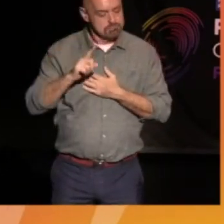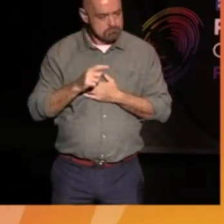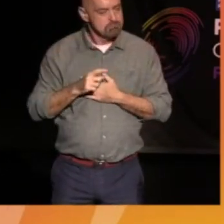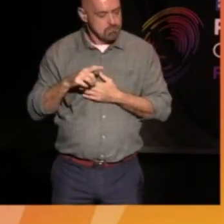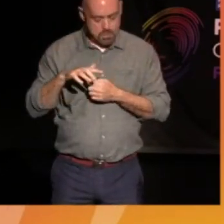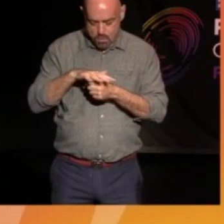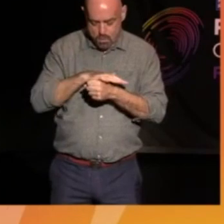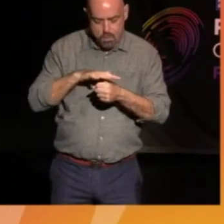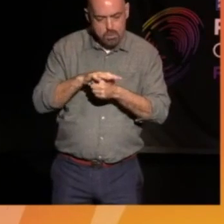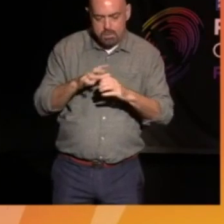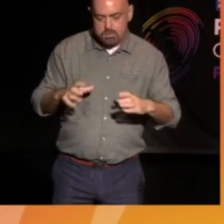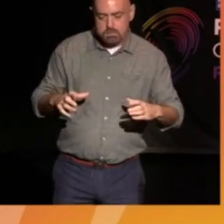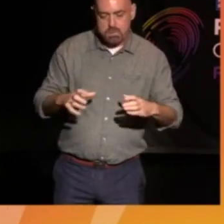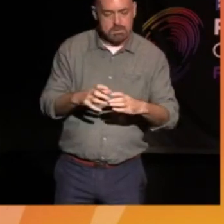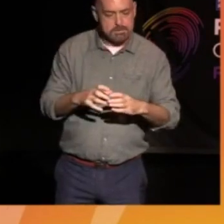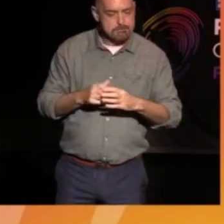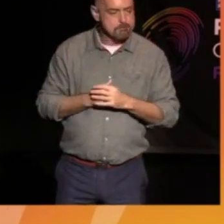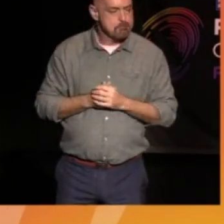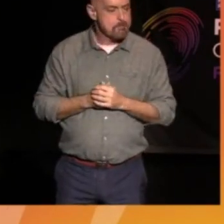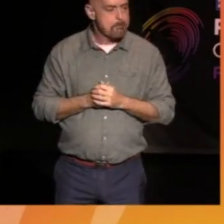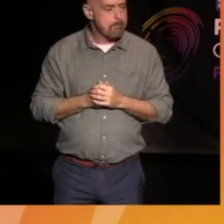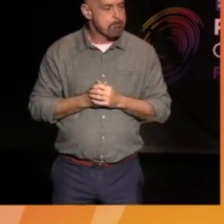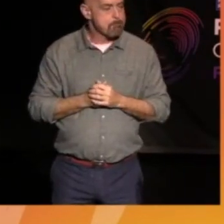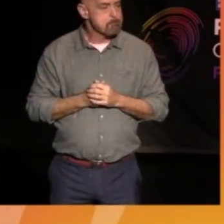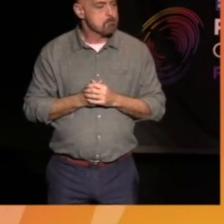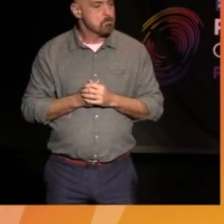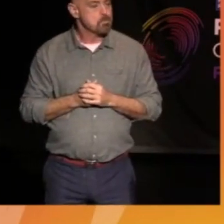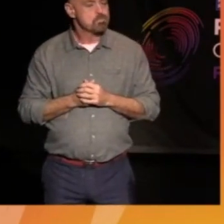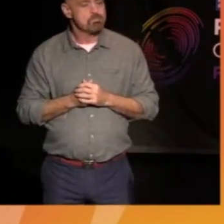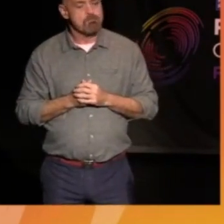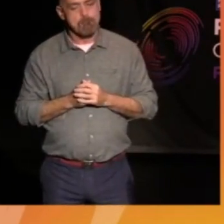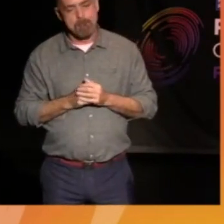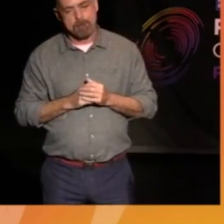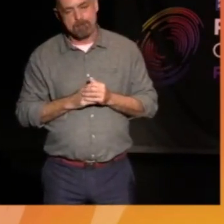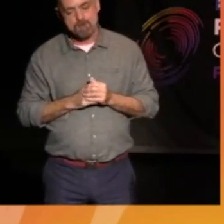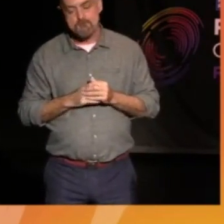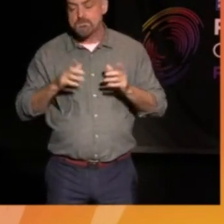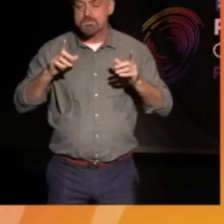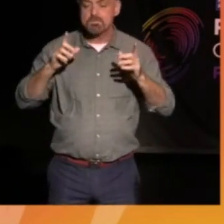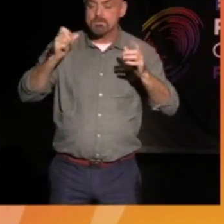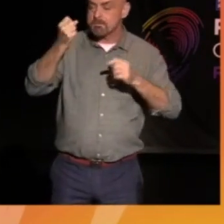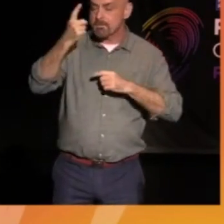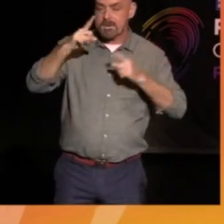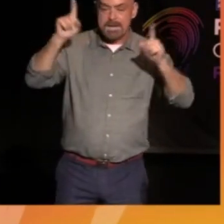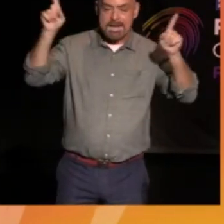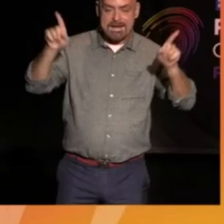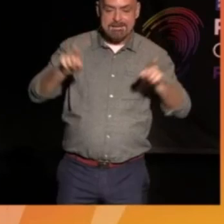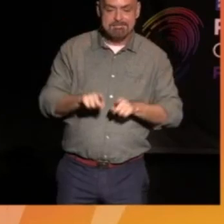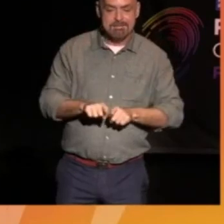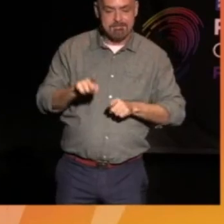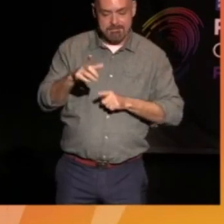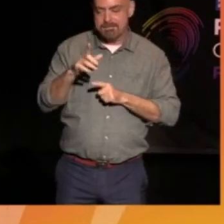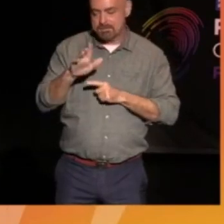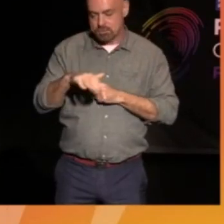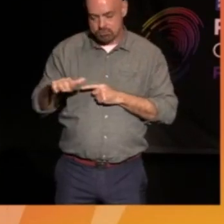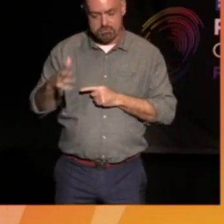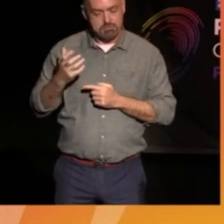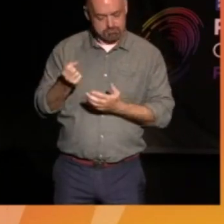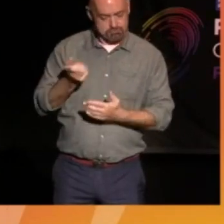local body. If you talk about in India, there is the children have their right.